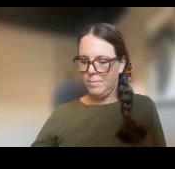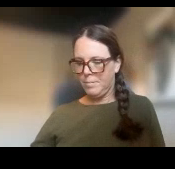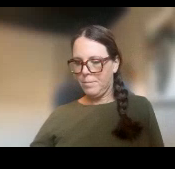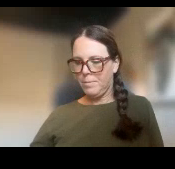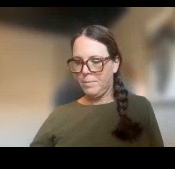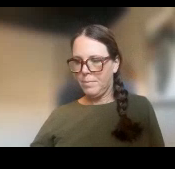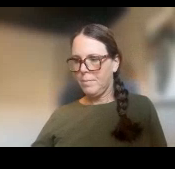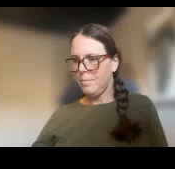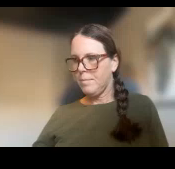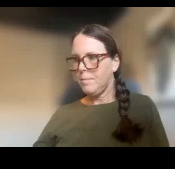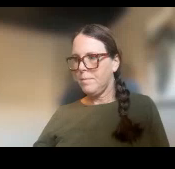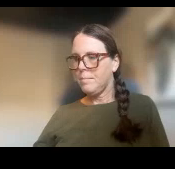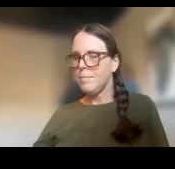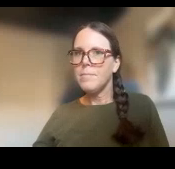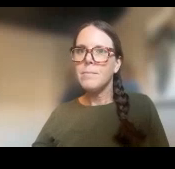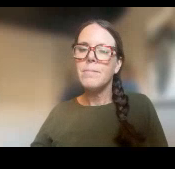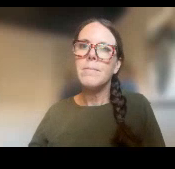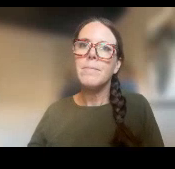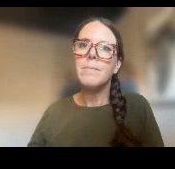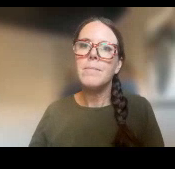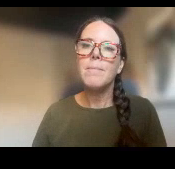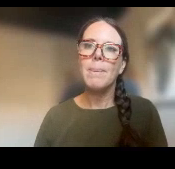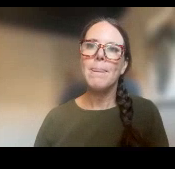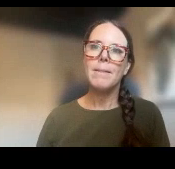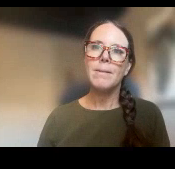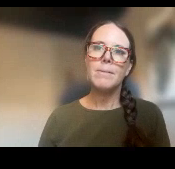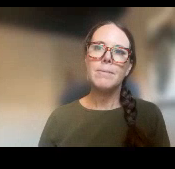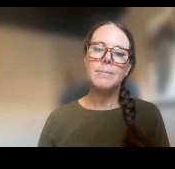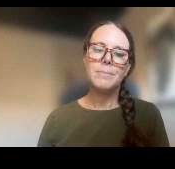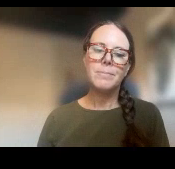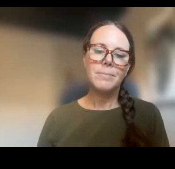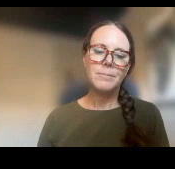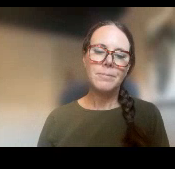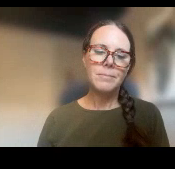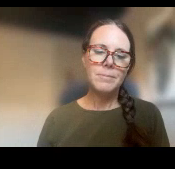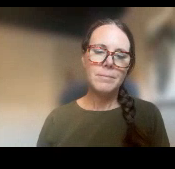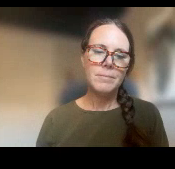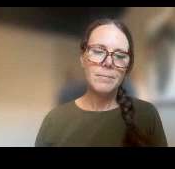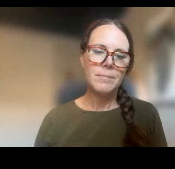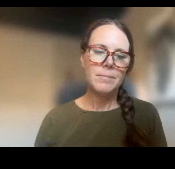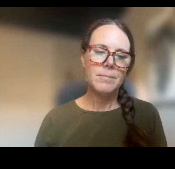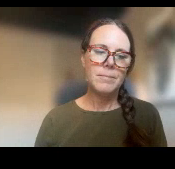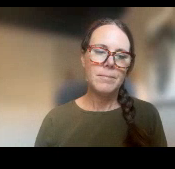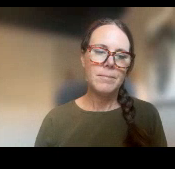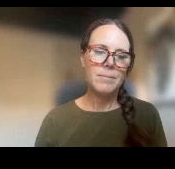validate what they're doing since it's new. We don't have any other references to it.